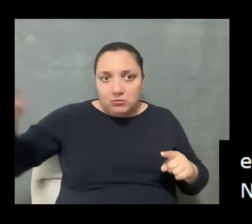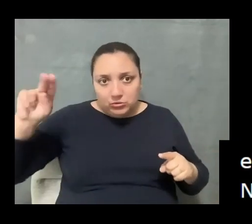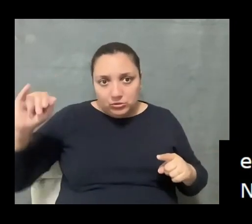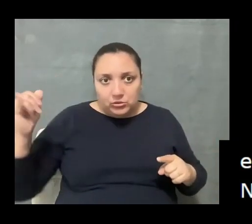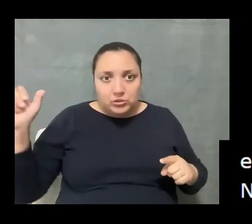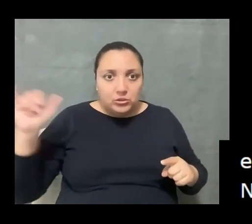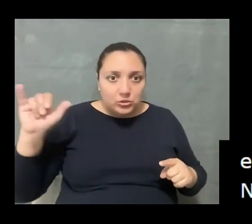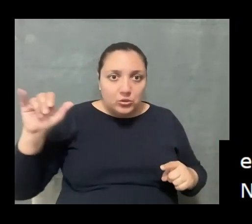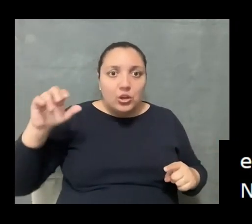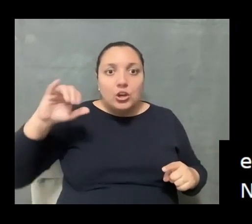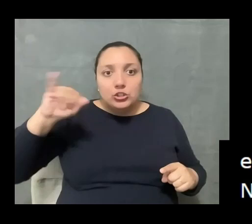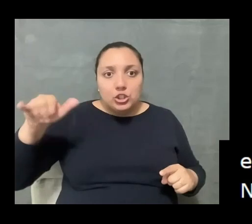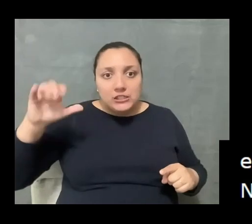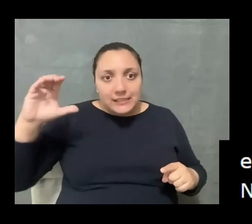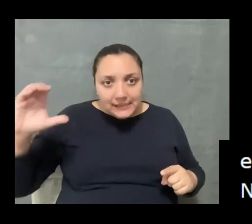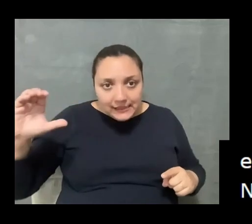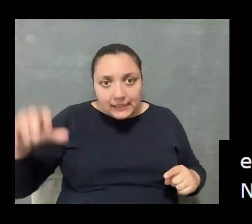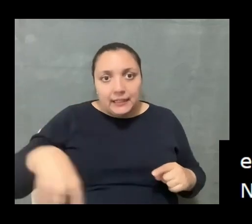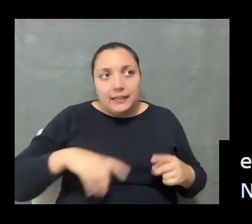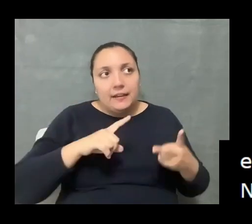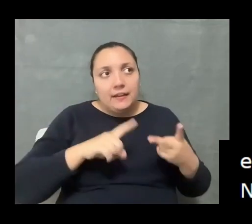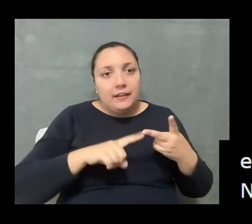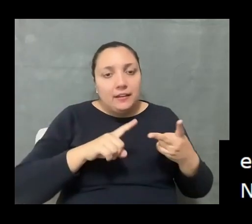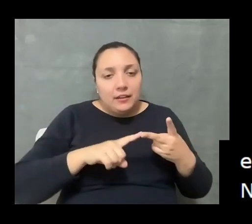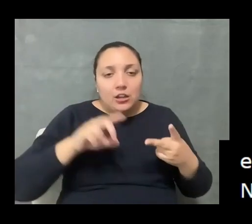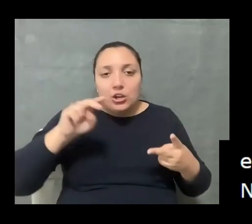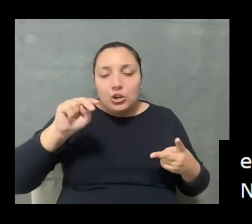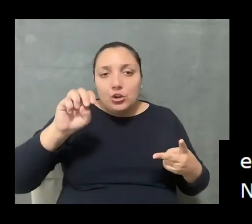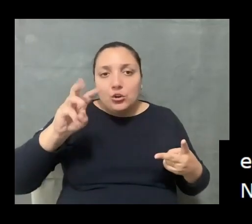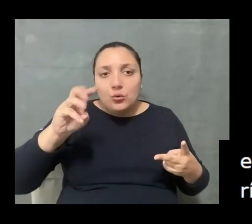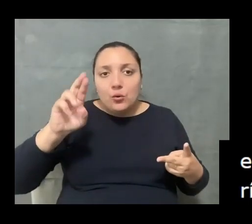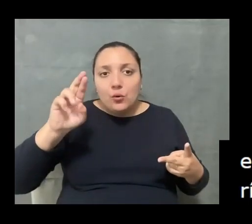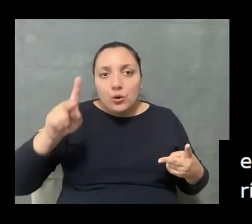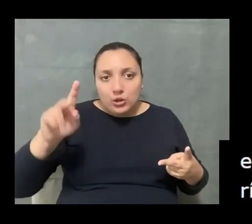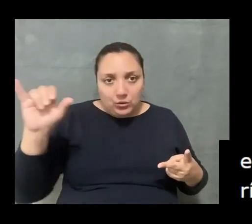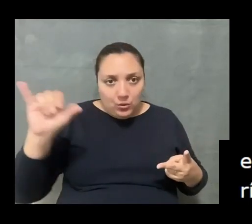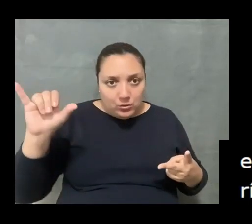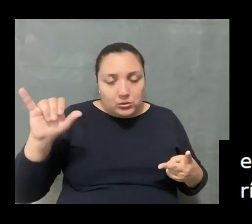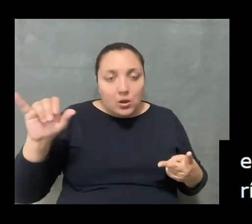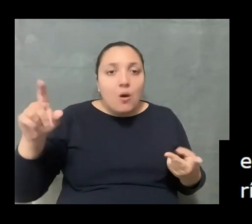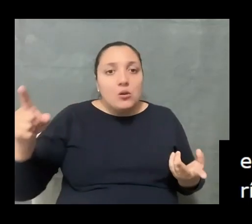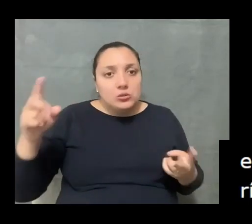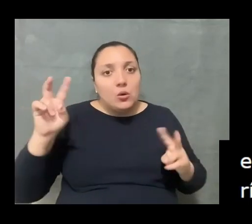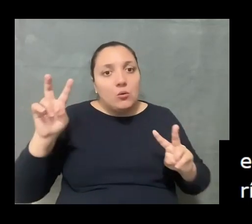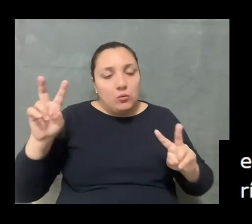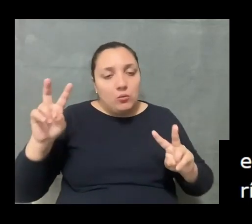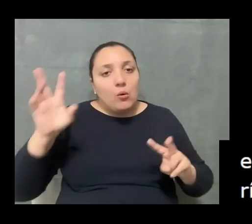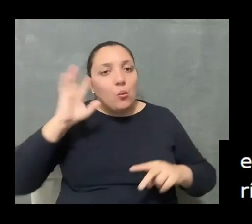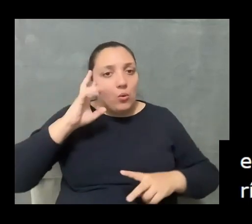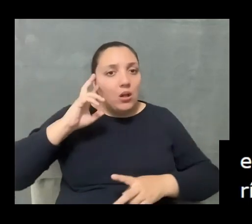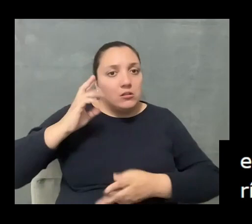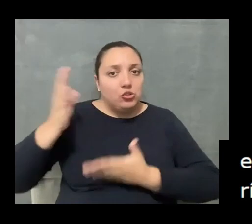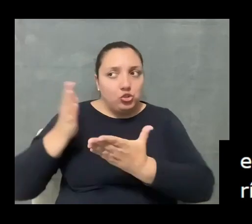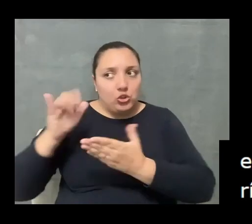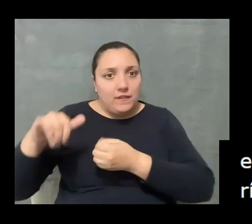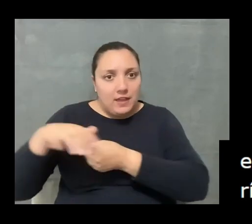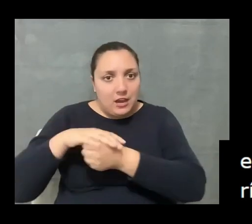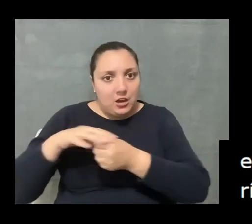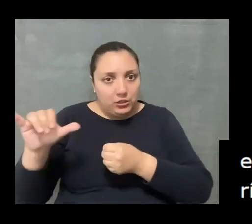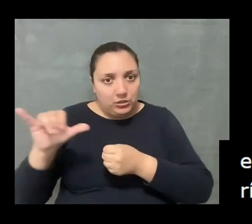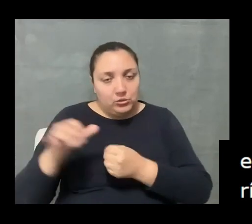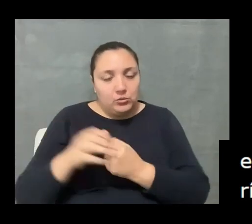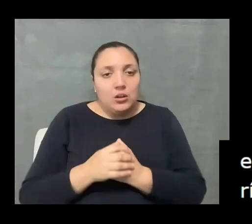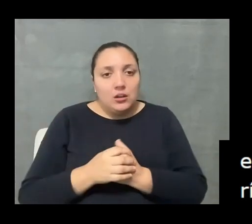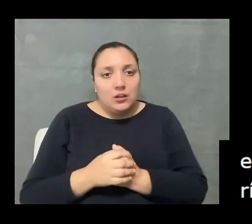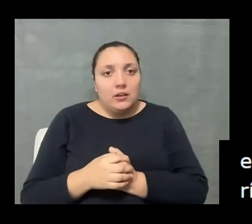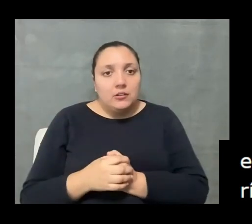we're turning up Newark right now. So these are the places we will serve next as we continue to densify in and edge out. It's really